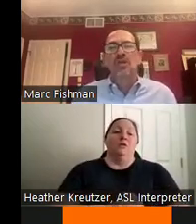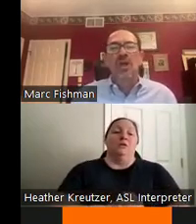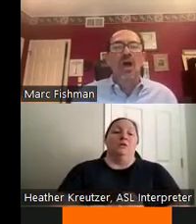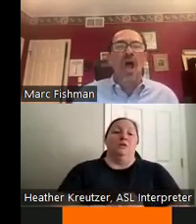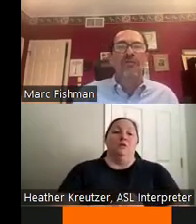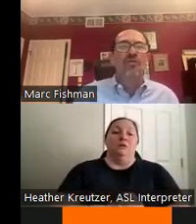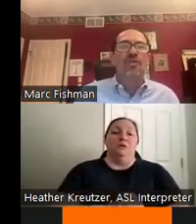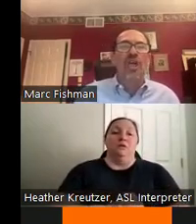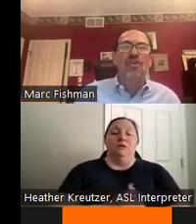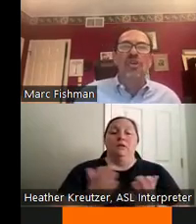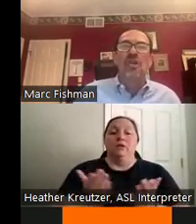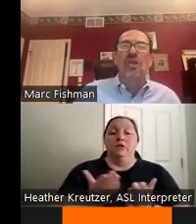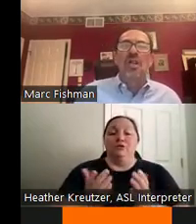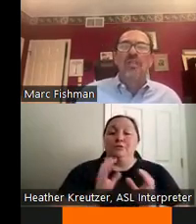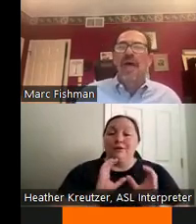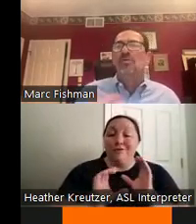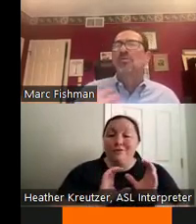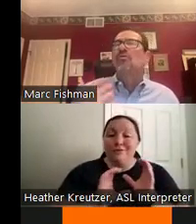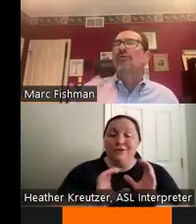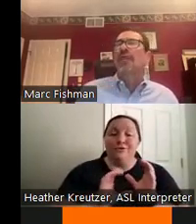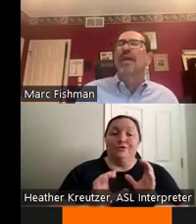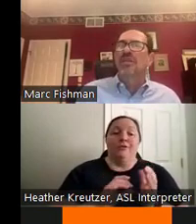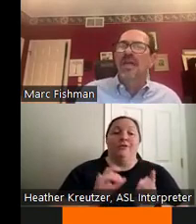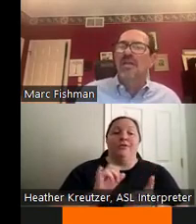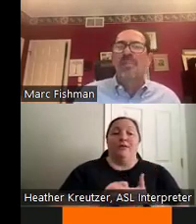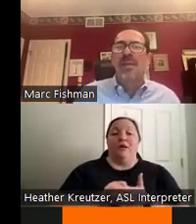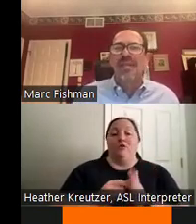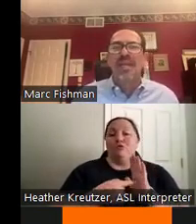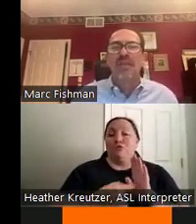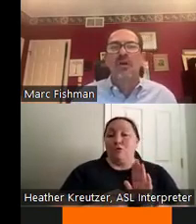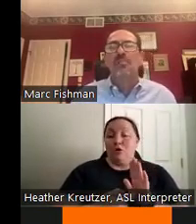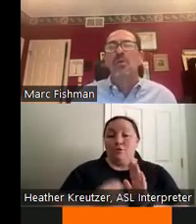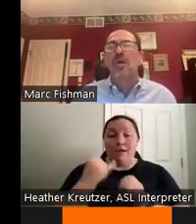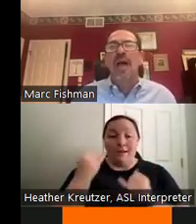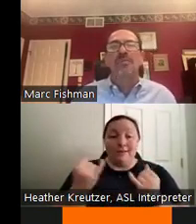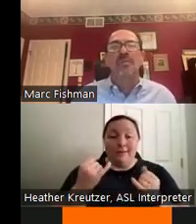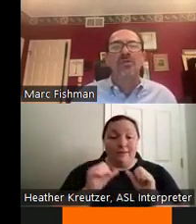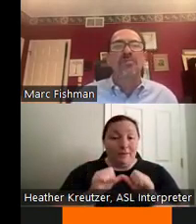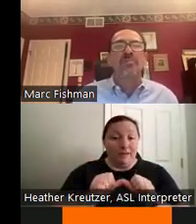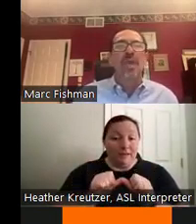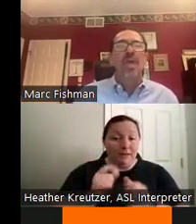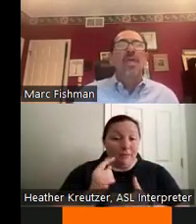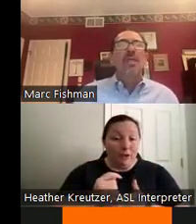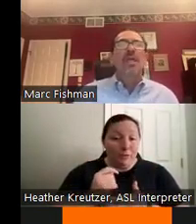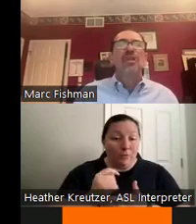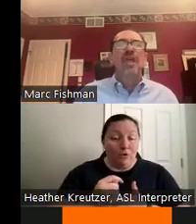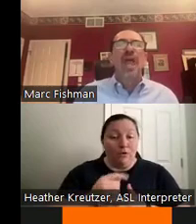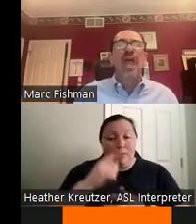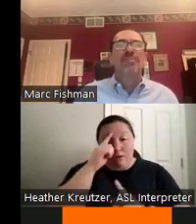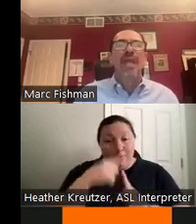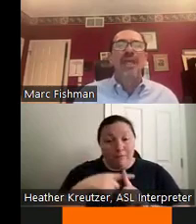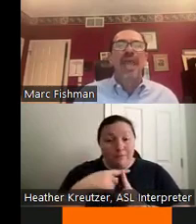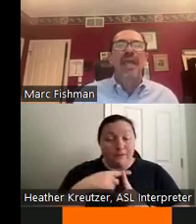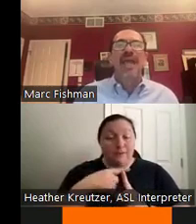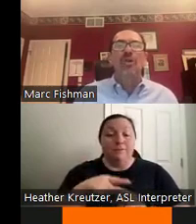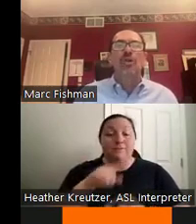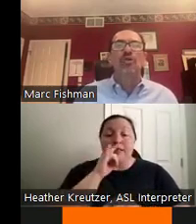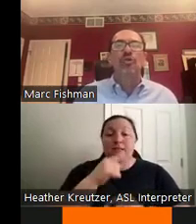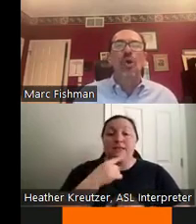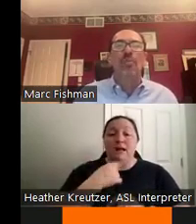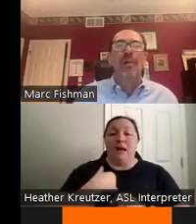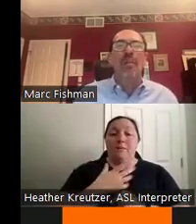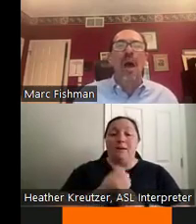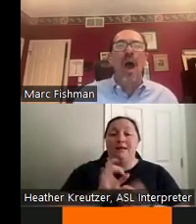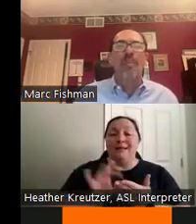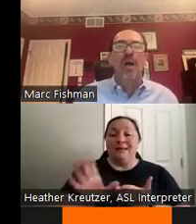Here is a conversation that reflects the idea of maintaining therapeutic optimism. Kid says, hey, I'm getting kicked out